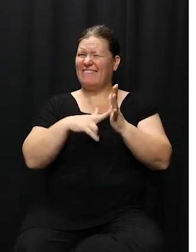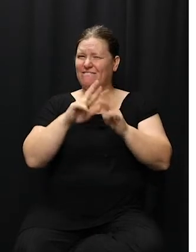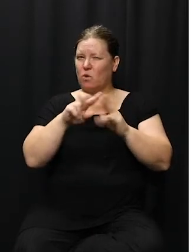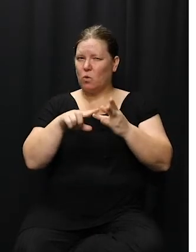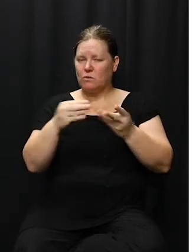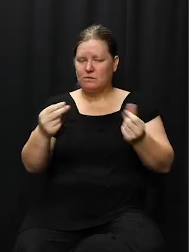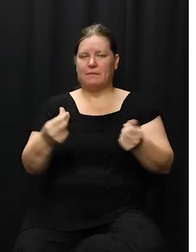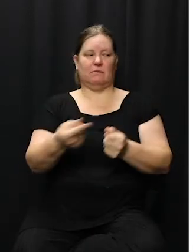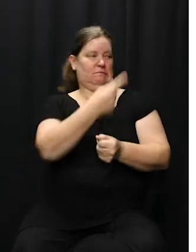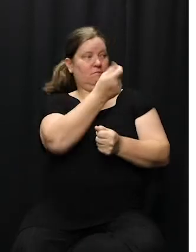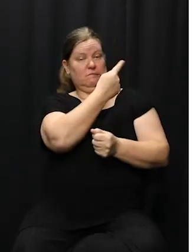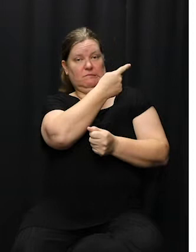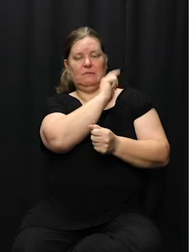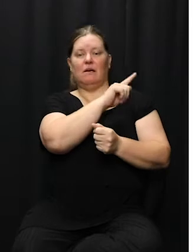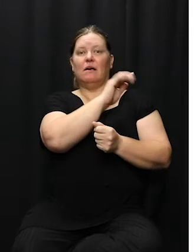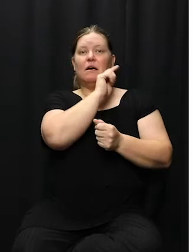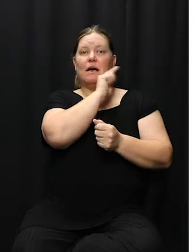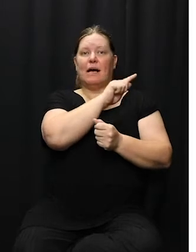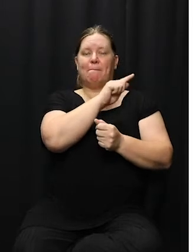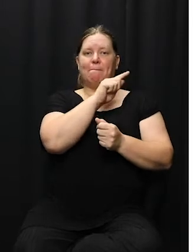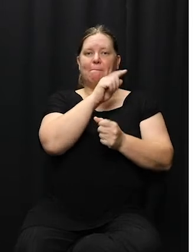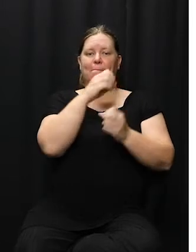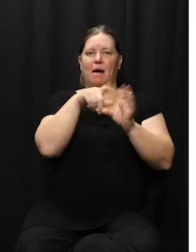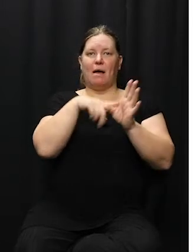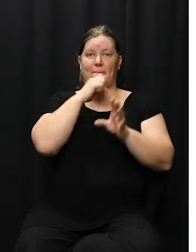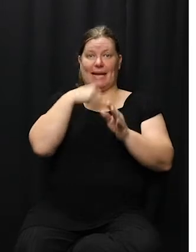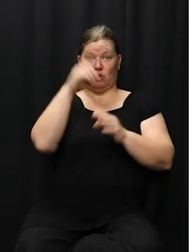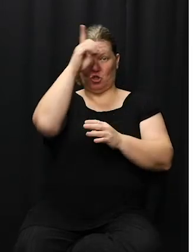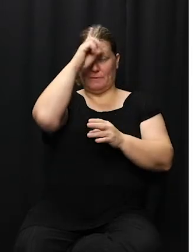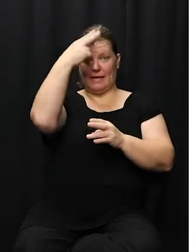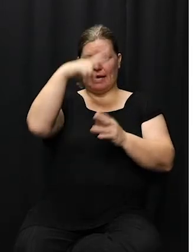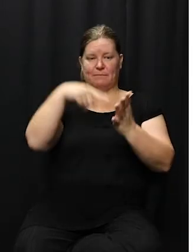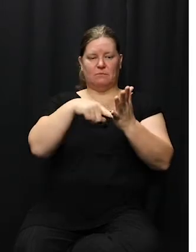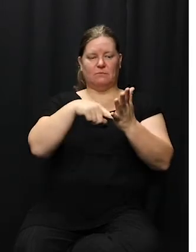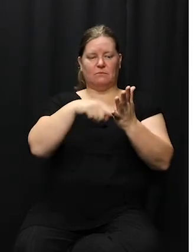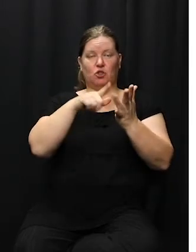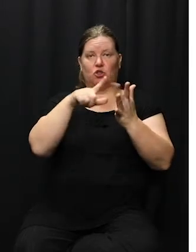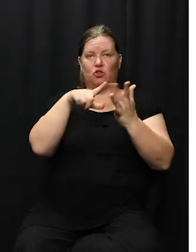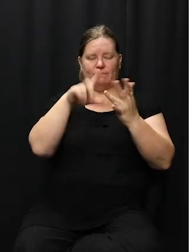signlanguageassessment.info, I think, or something. Anyway, the link's up there, and it's by a man in Germany named